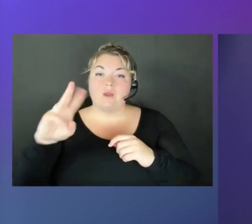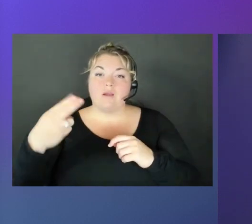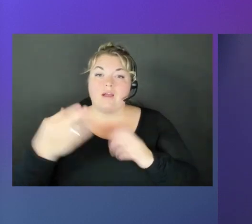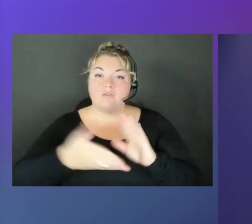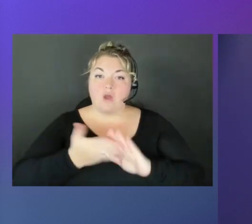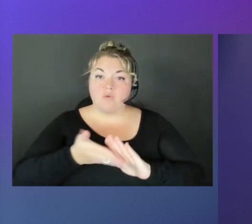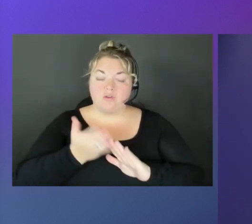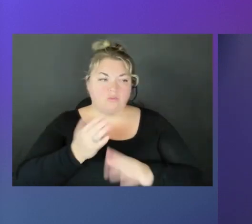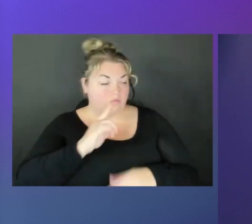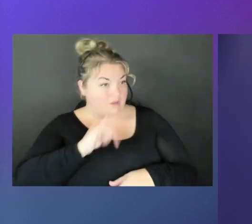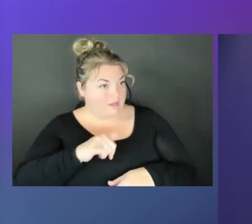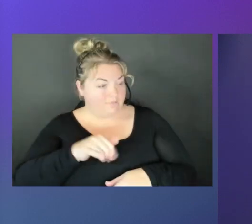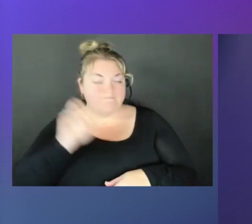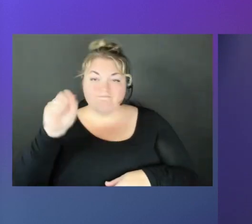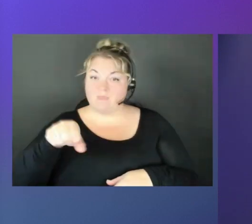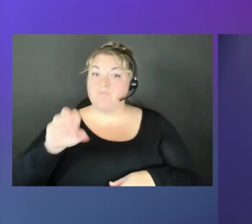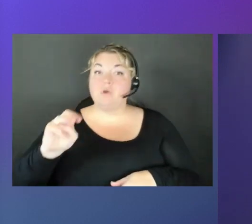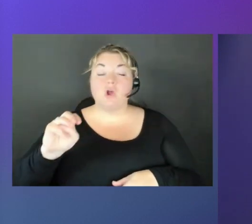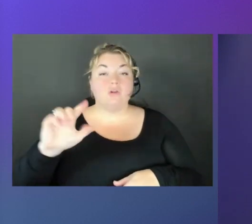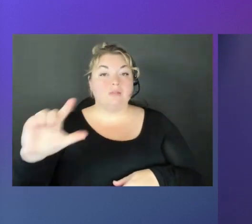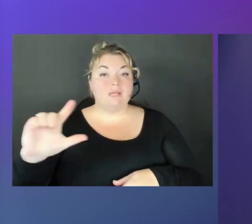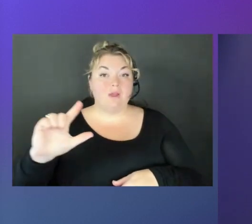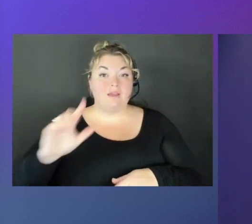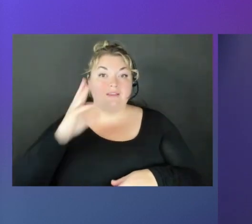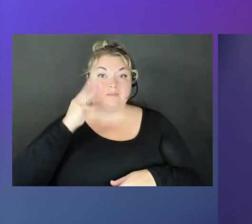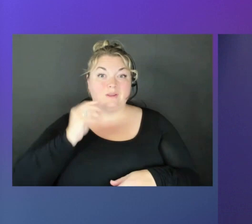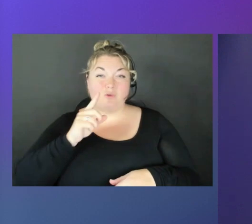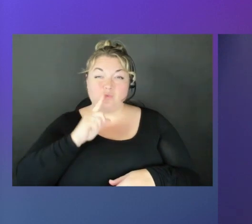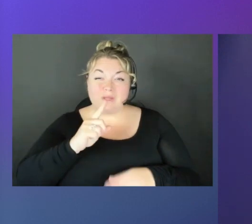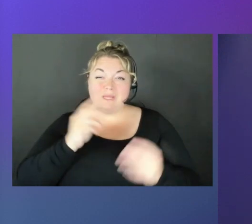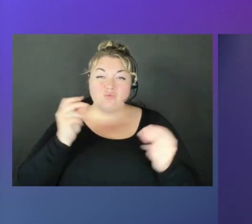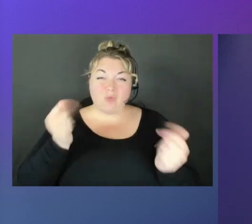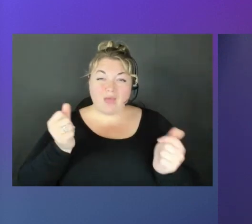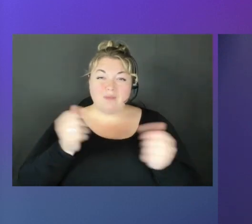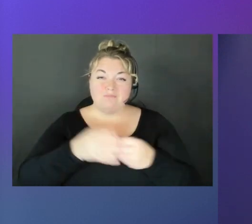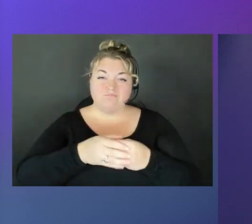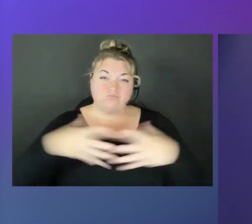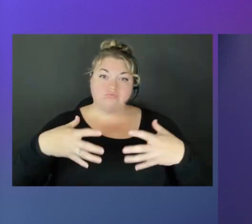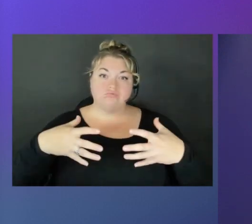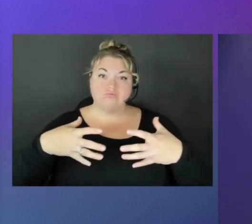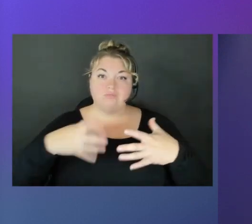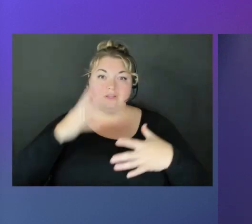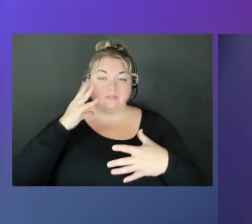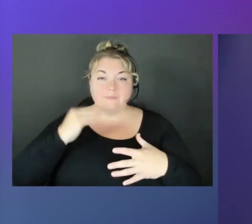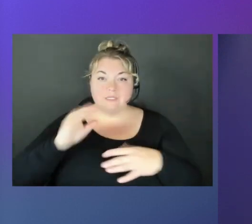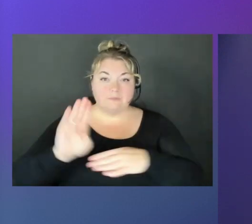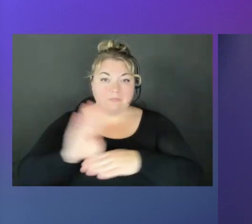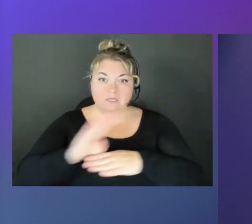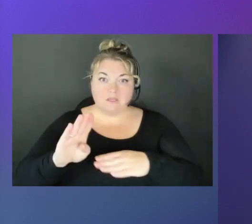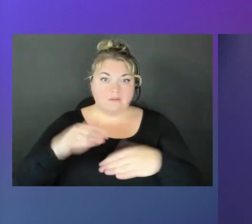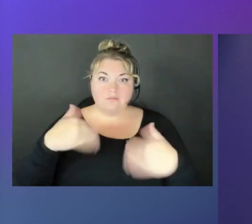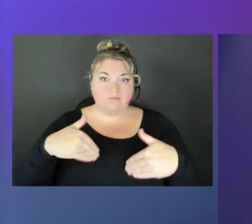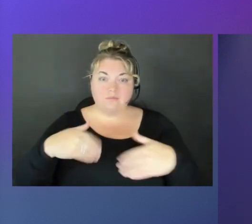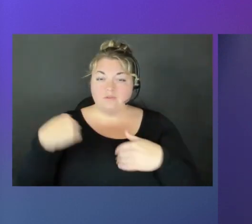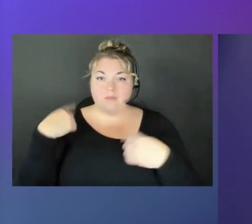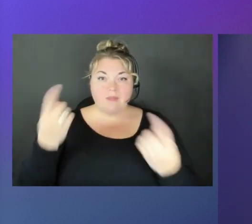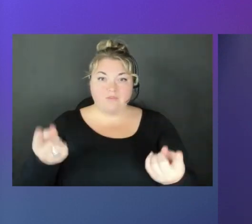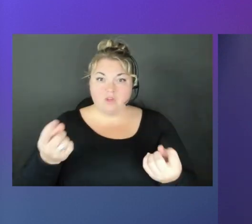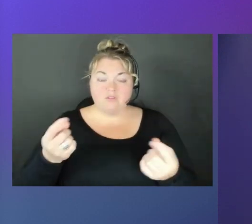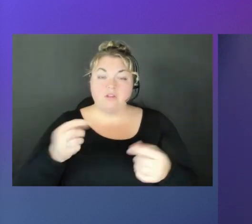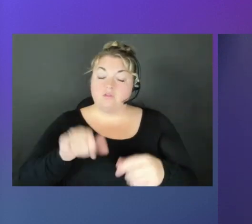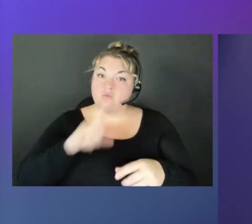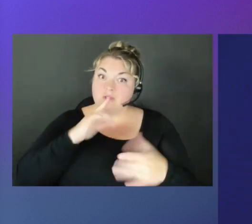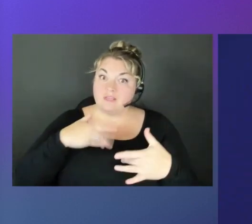Mercado Livre has actually experienced really rapid business expansion over the last several years. And obviously that's super exciting for their business. But it has made them